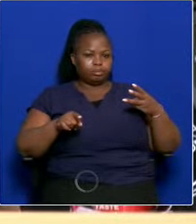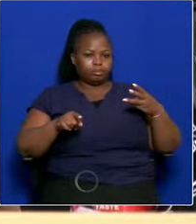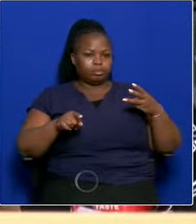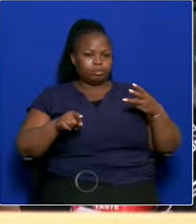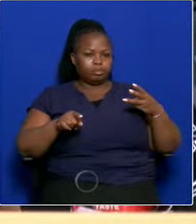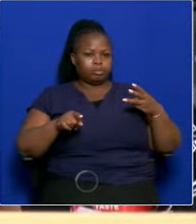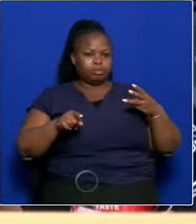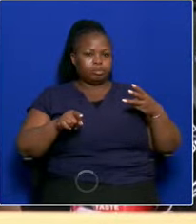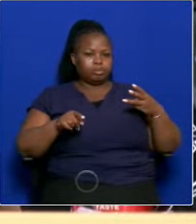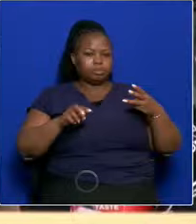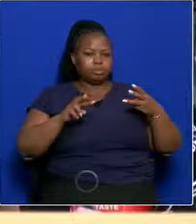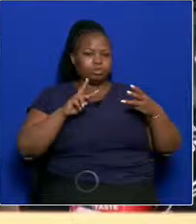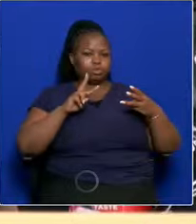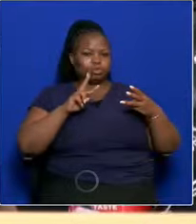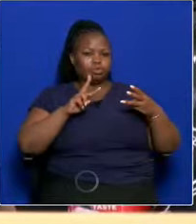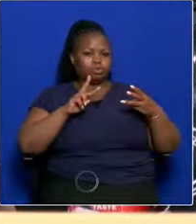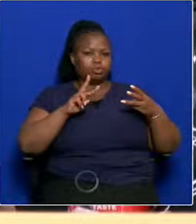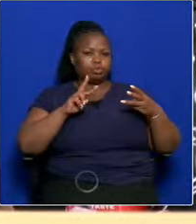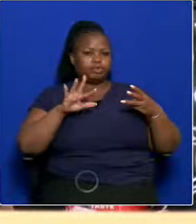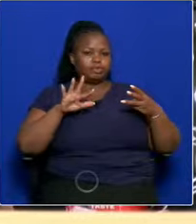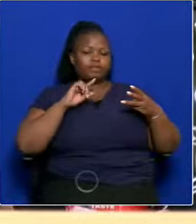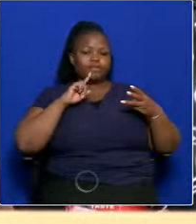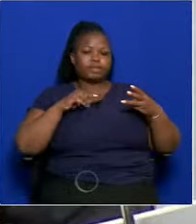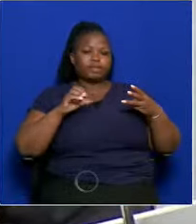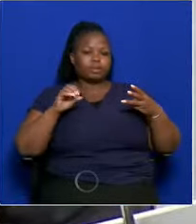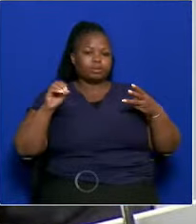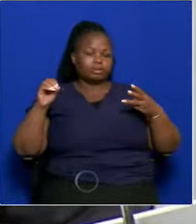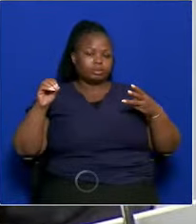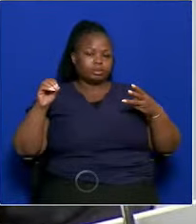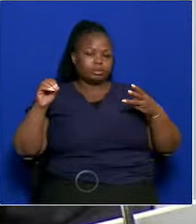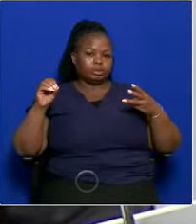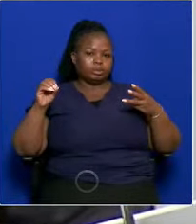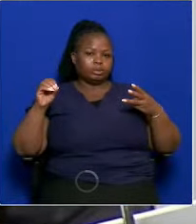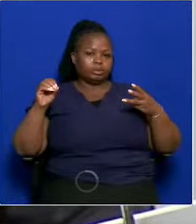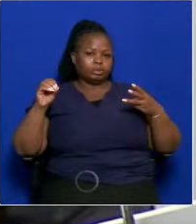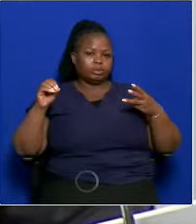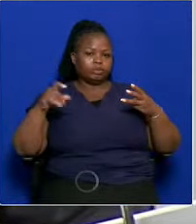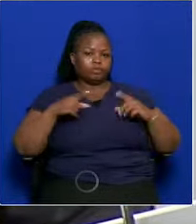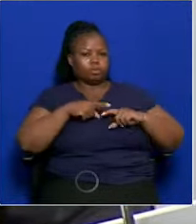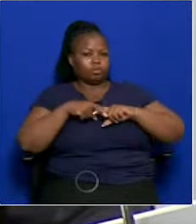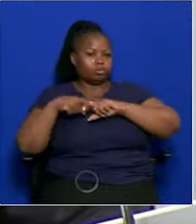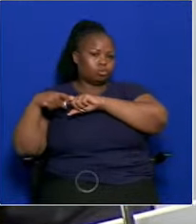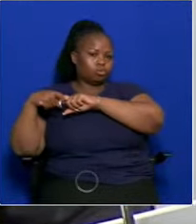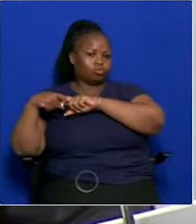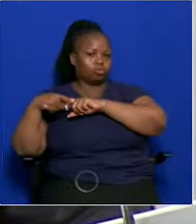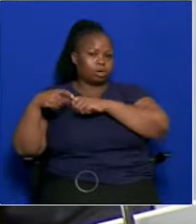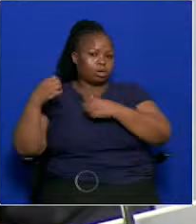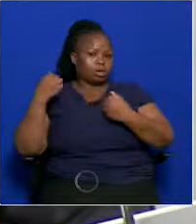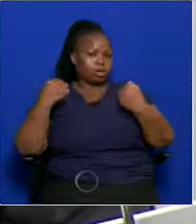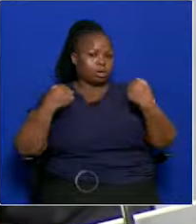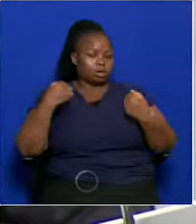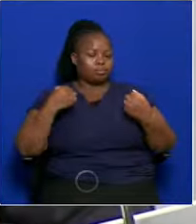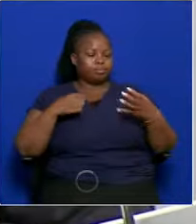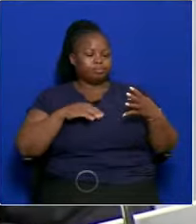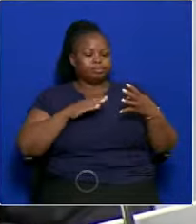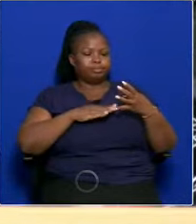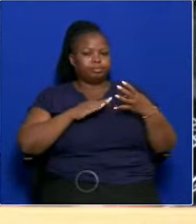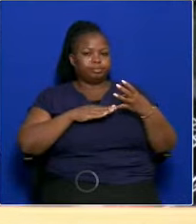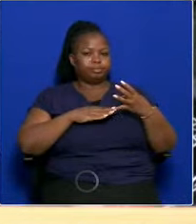to 25,000 for a tow truck. Then you highlighted for us